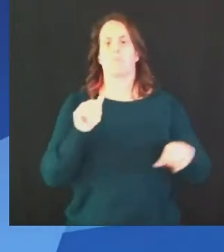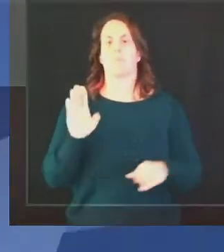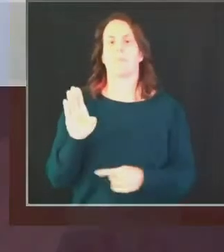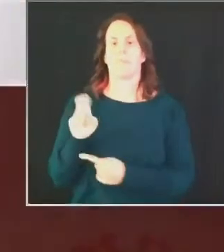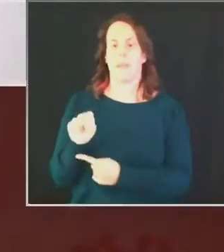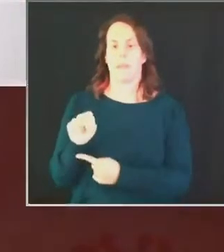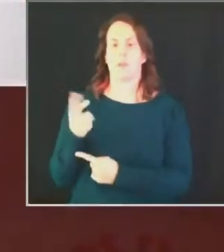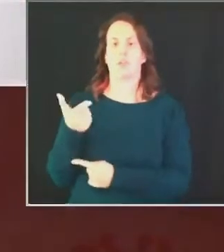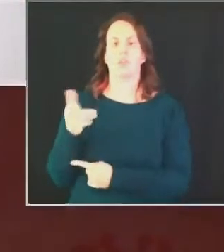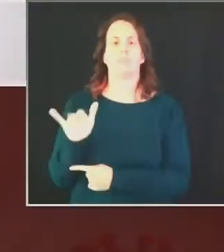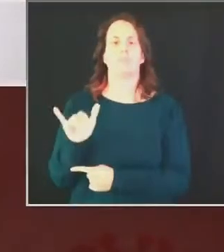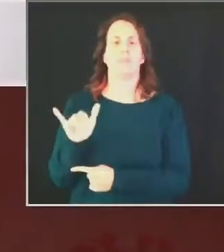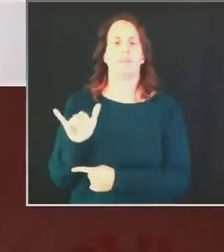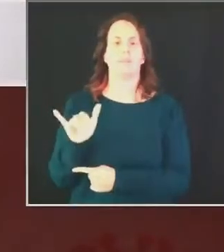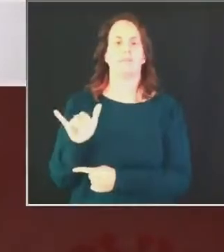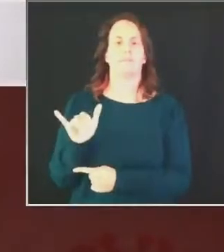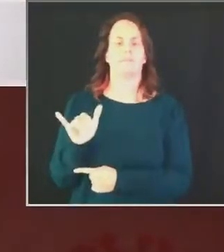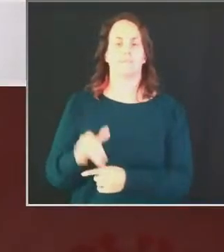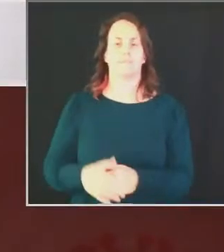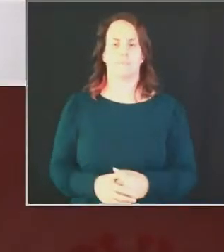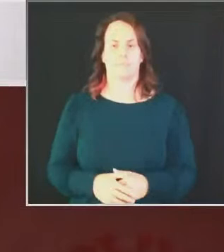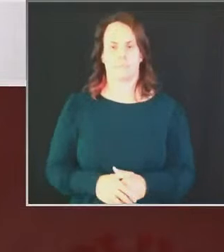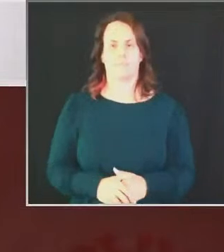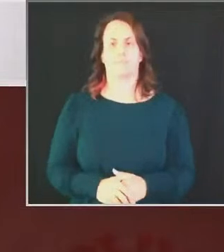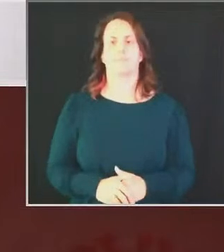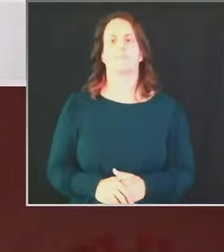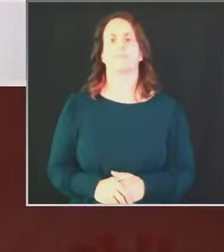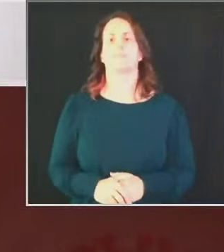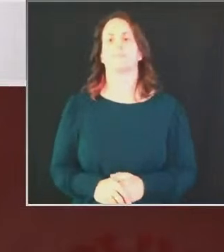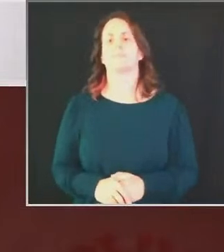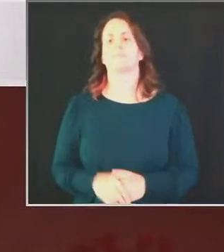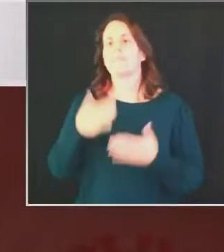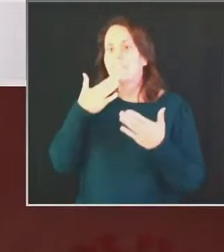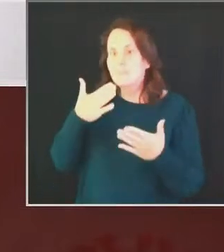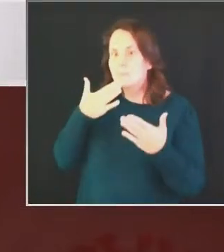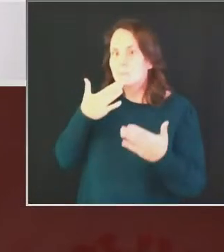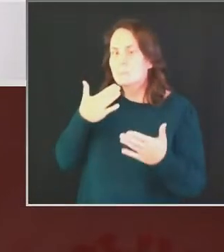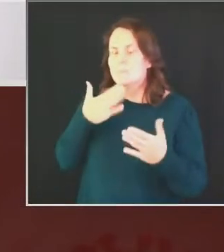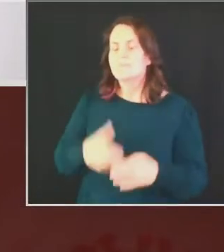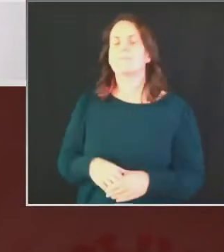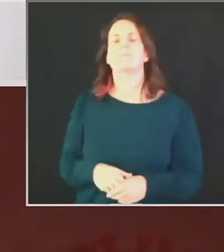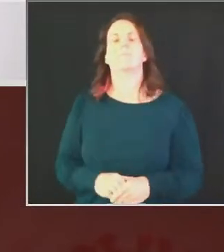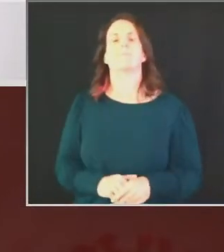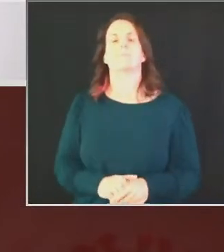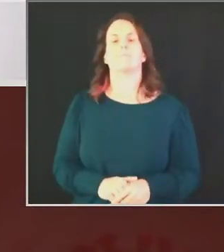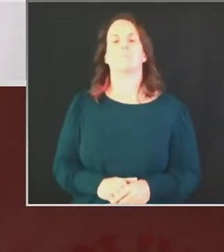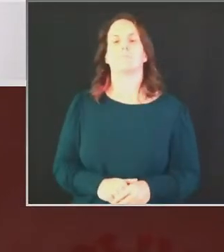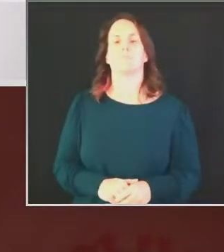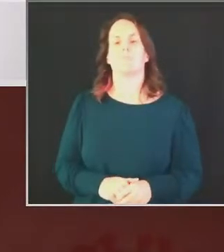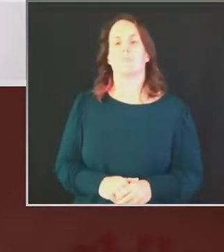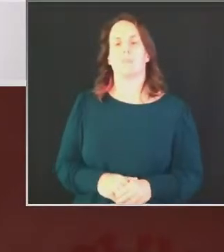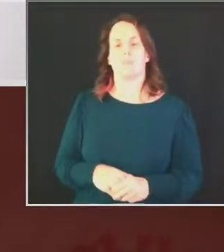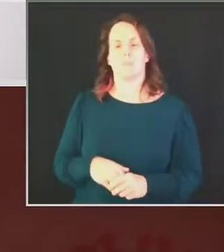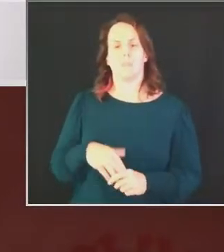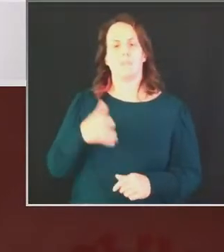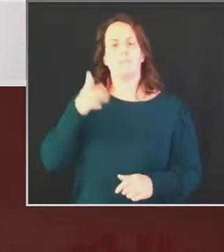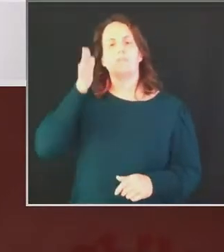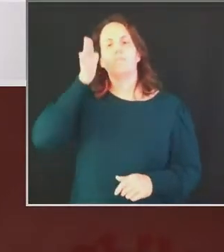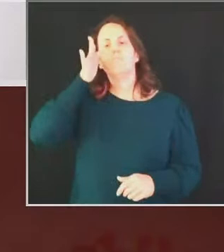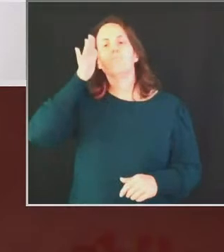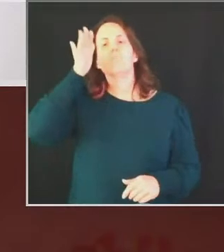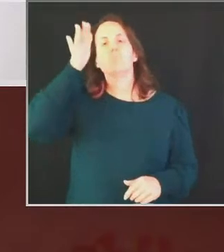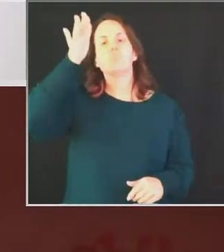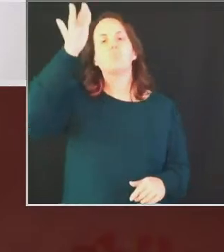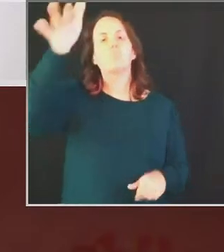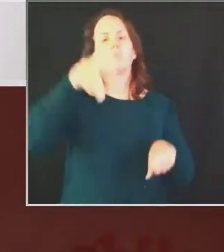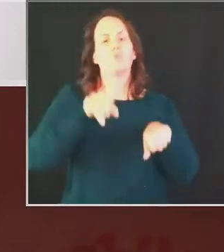Hi, thank you for the opportunity today. Is the long-term plan to keep bringing patients from the Fox